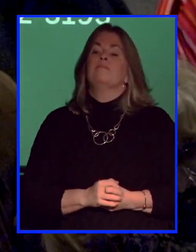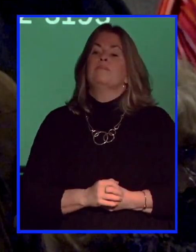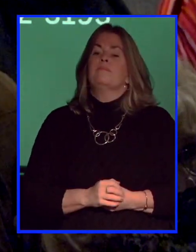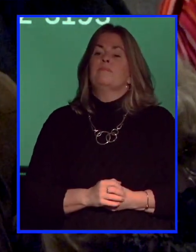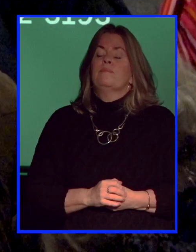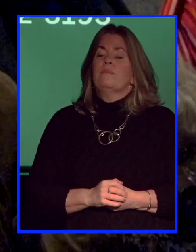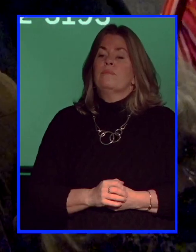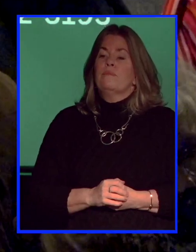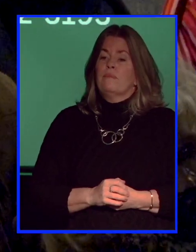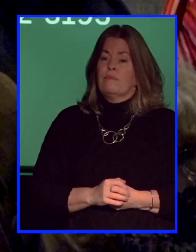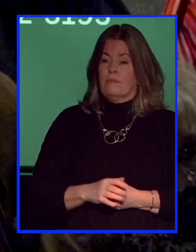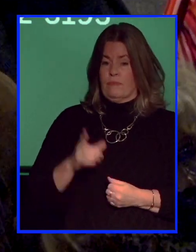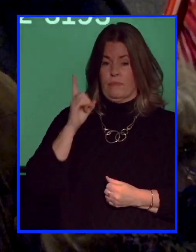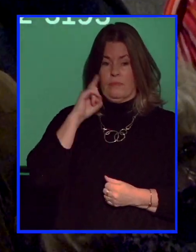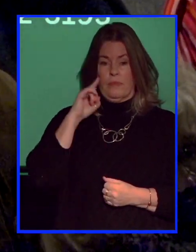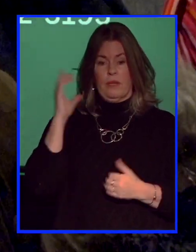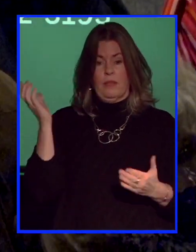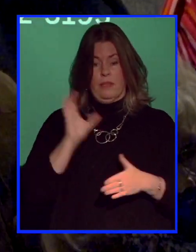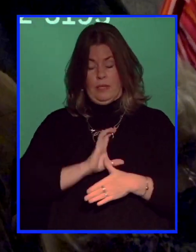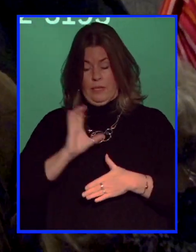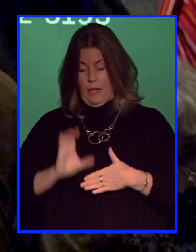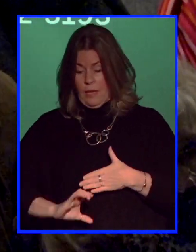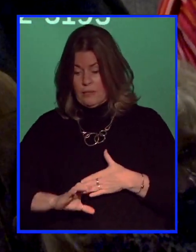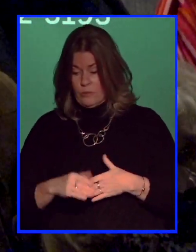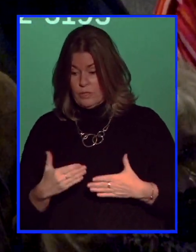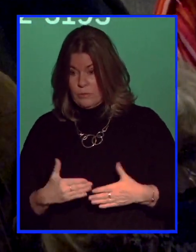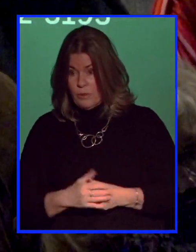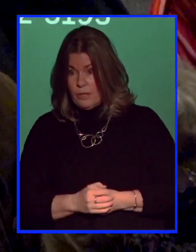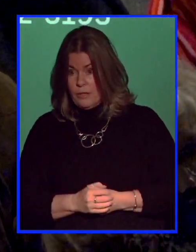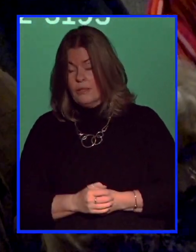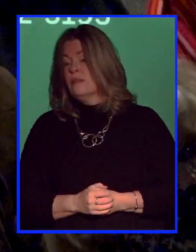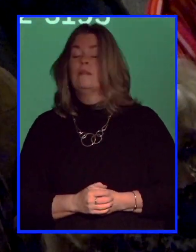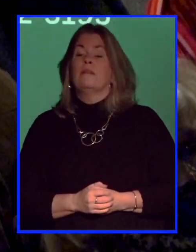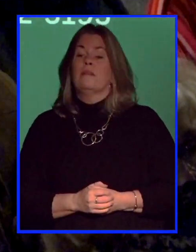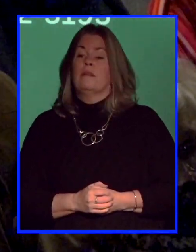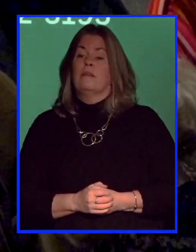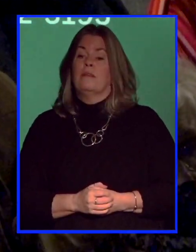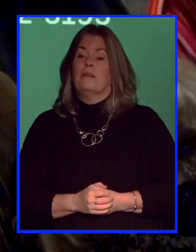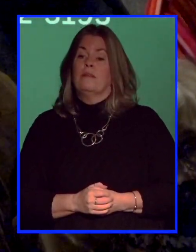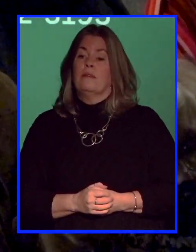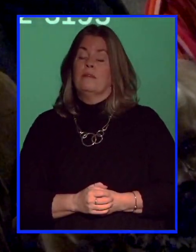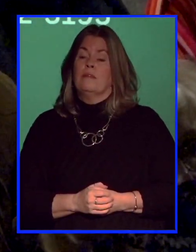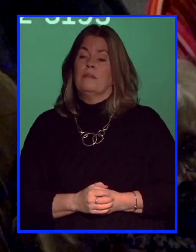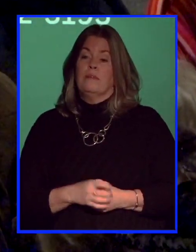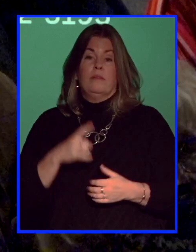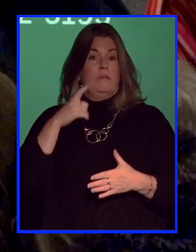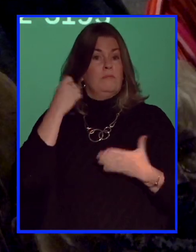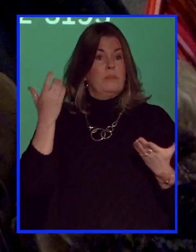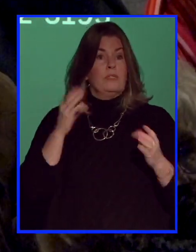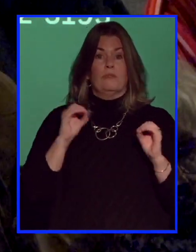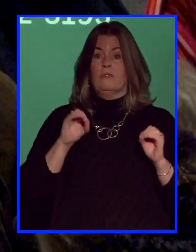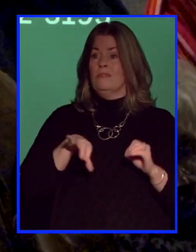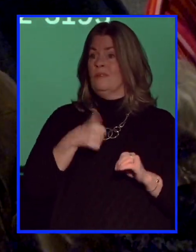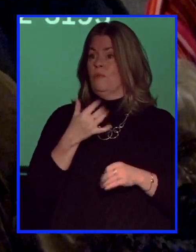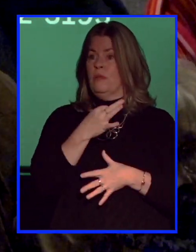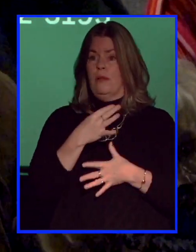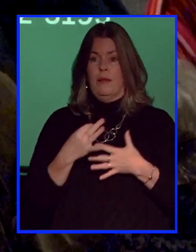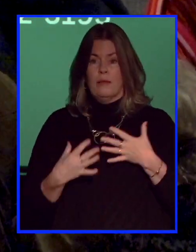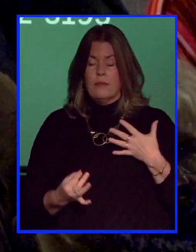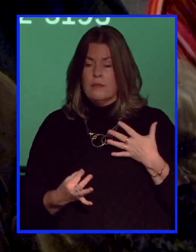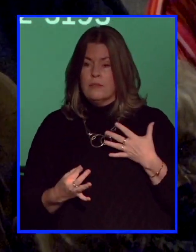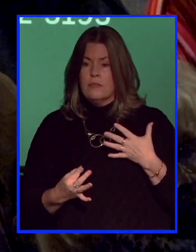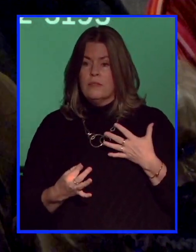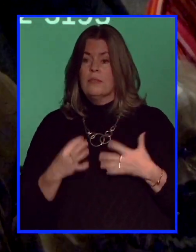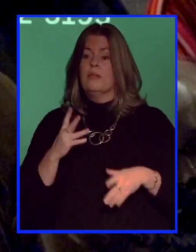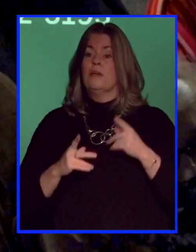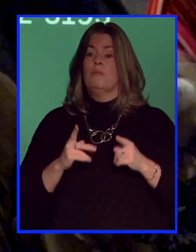And I think as a consequence, people, because they have no alternative, are